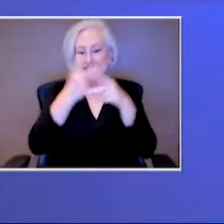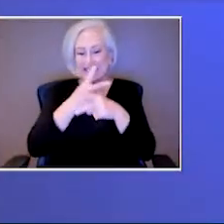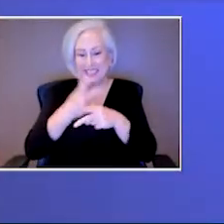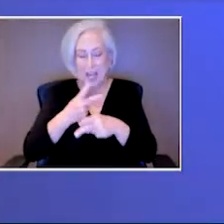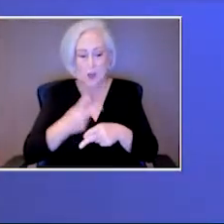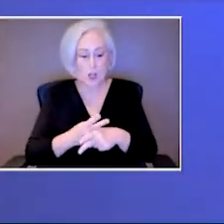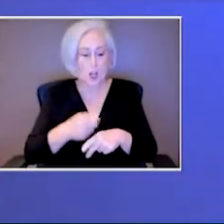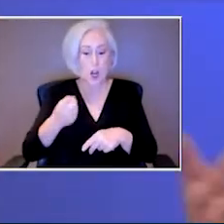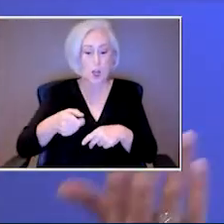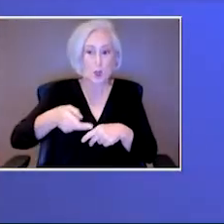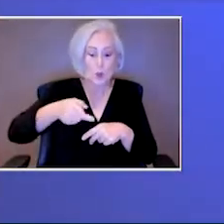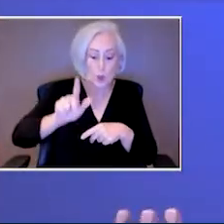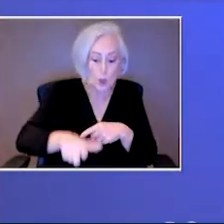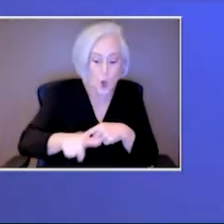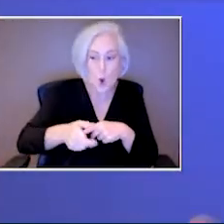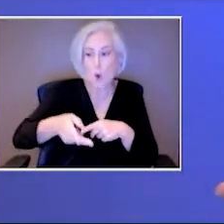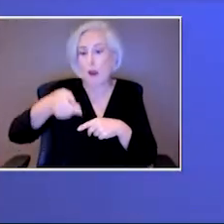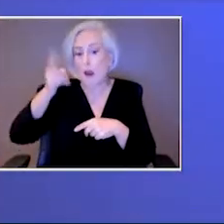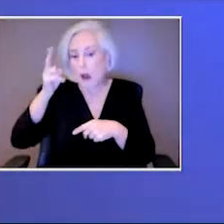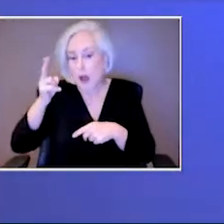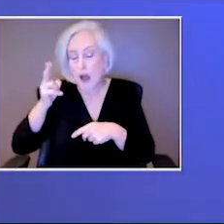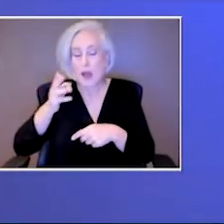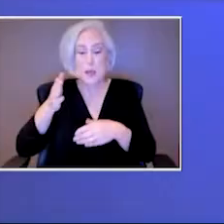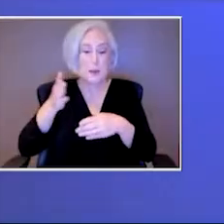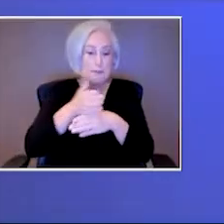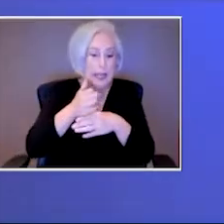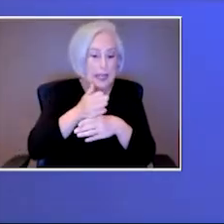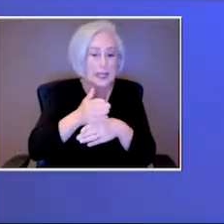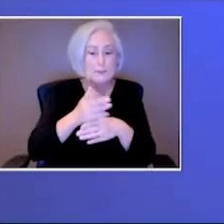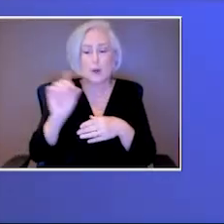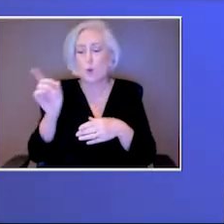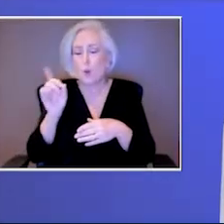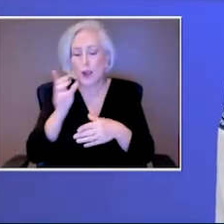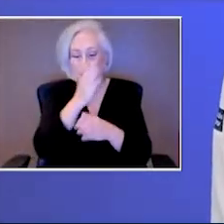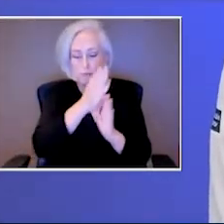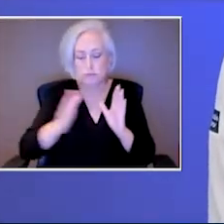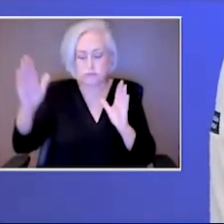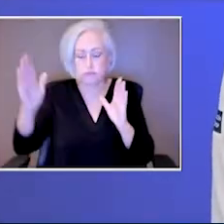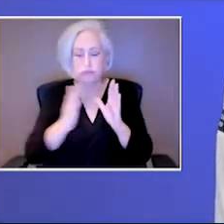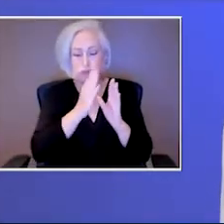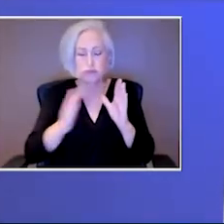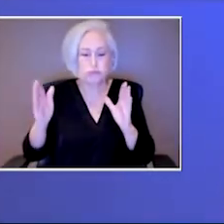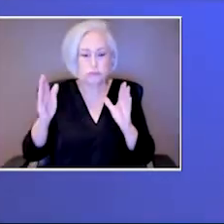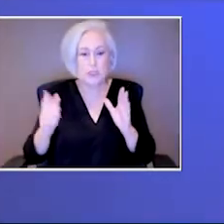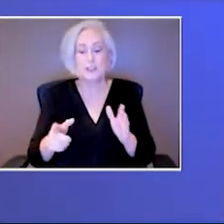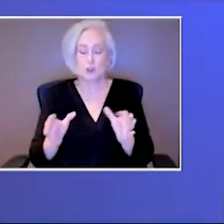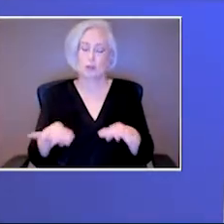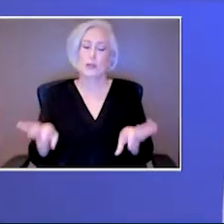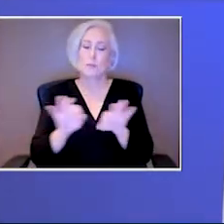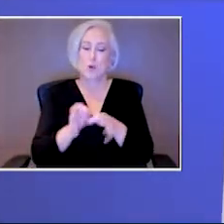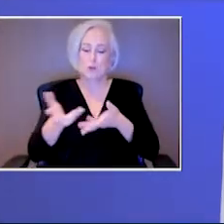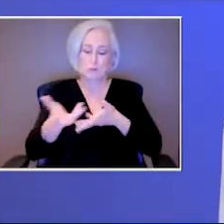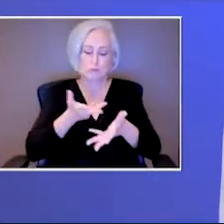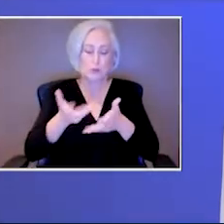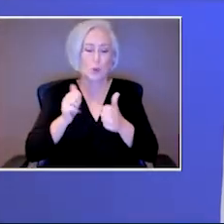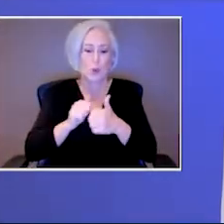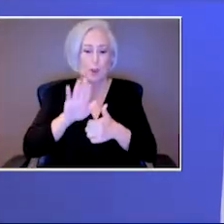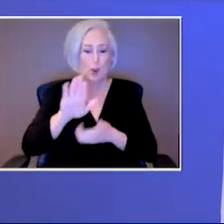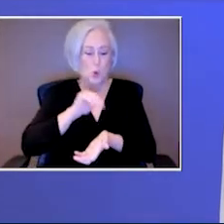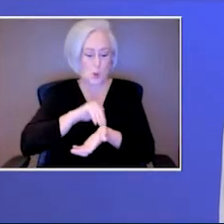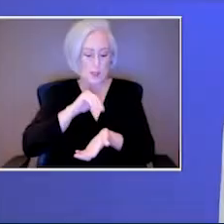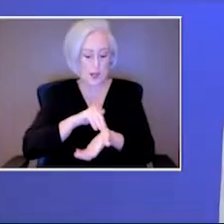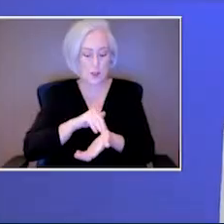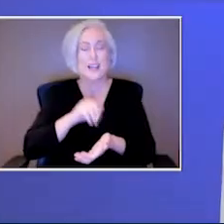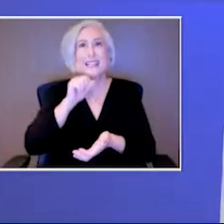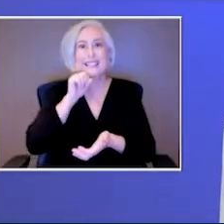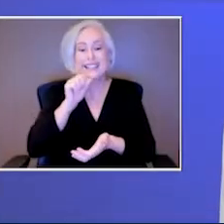high risk, medium high risk, high risk? So it's really important that you have that conversation with your provider, because it's not just family history. And that's, I